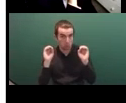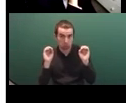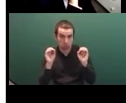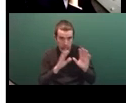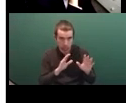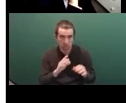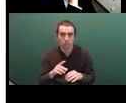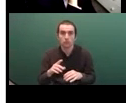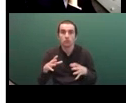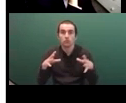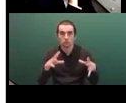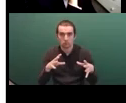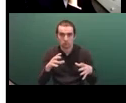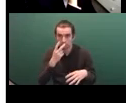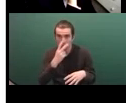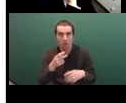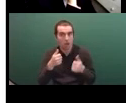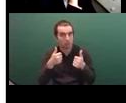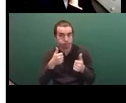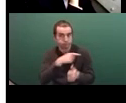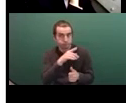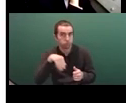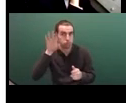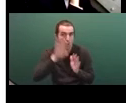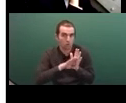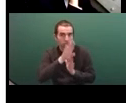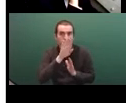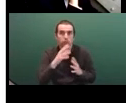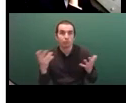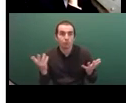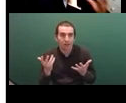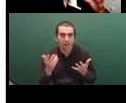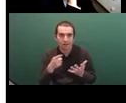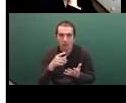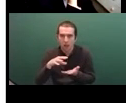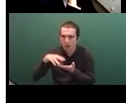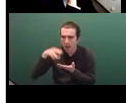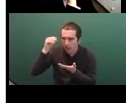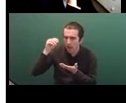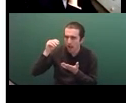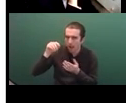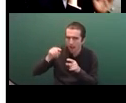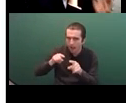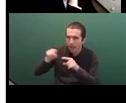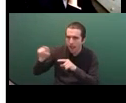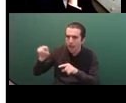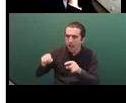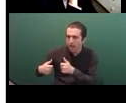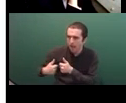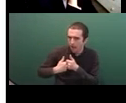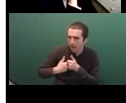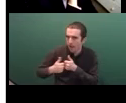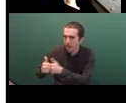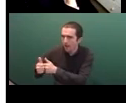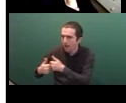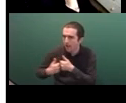more flexible the learning and assessment approach, the better the disabled learners do. So the more rigid the curriculum, the more rigid the grade